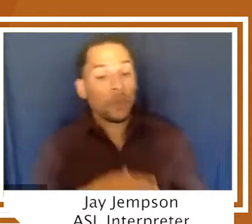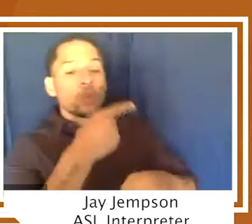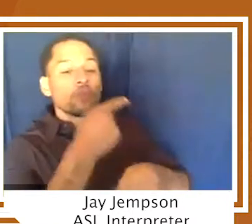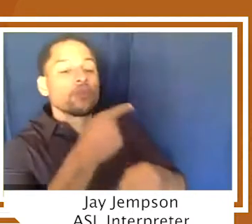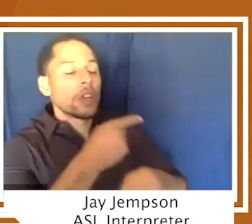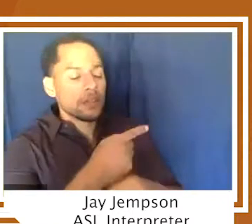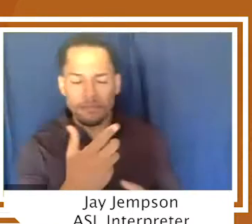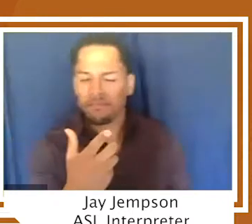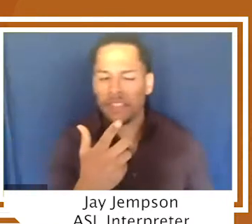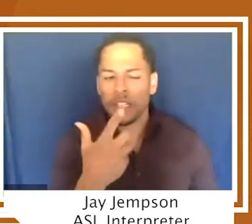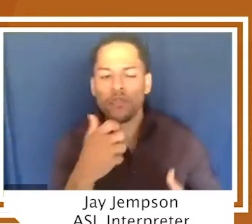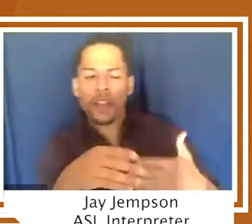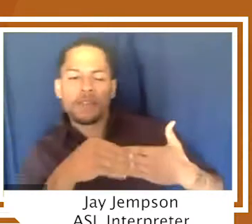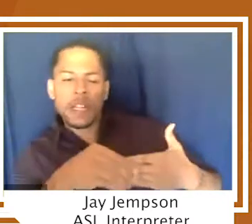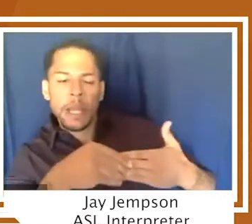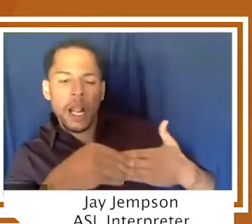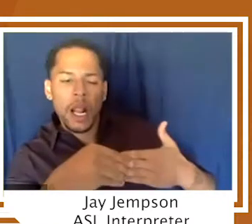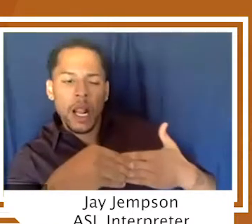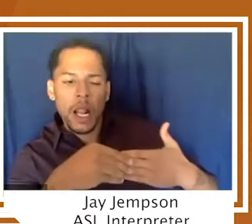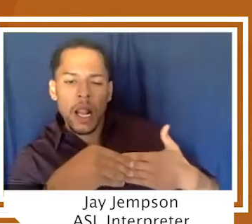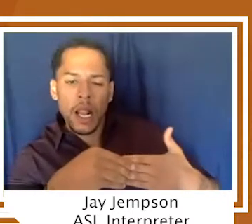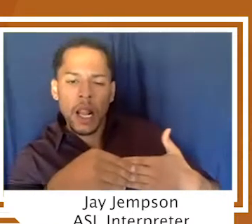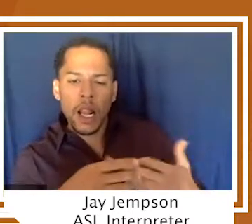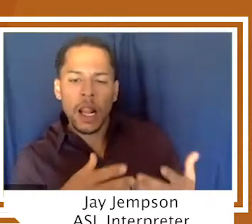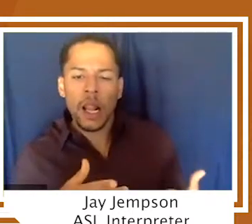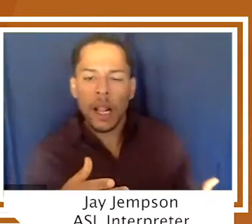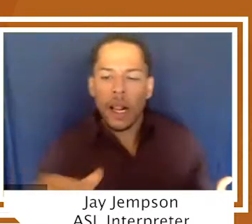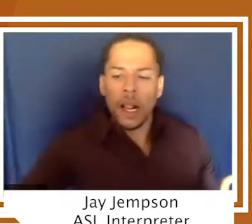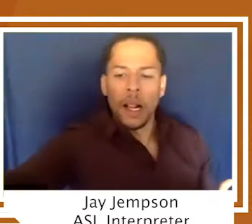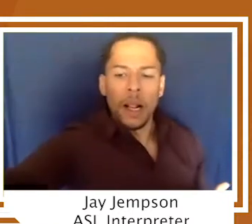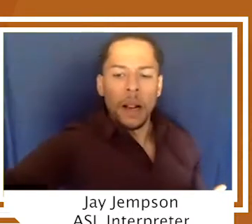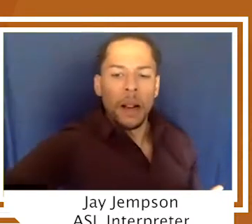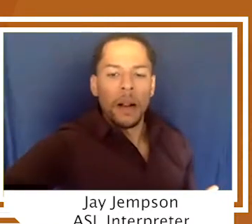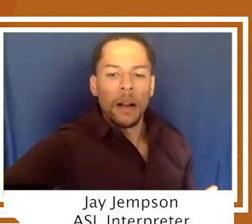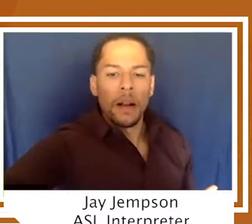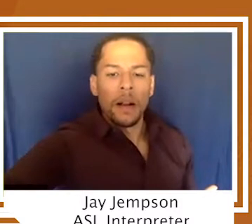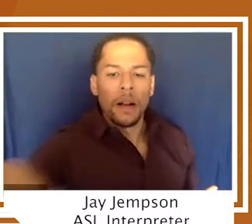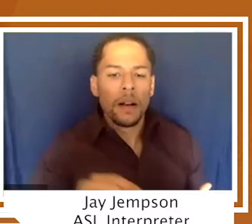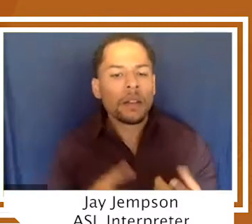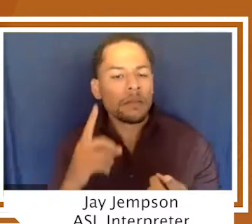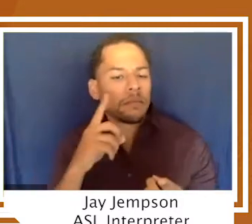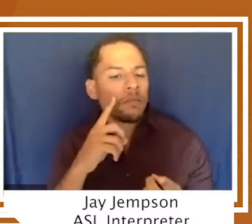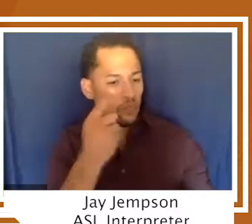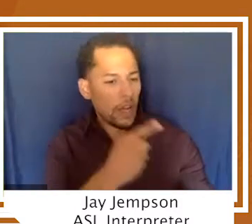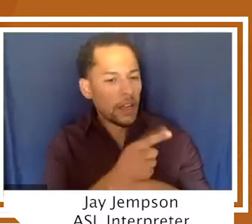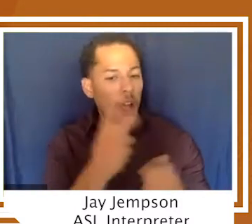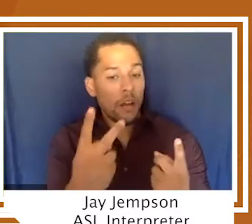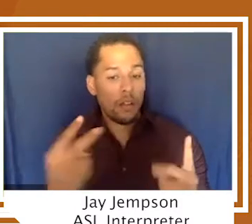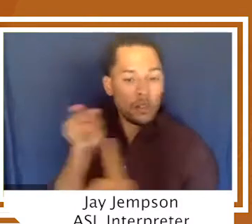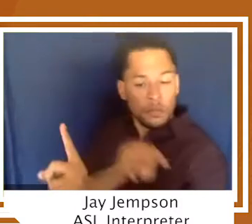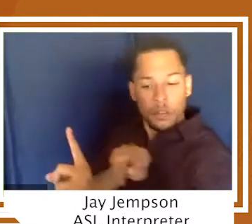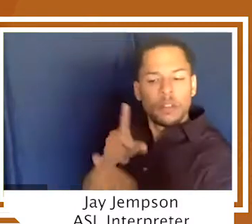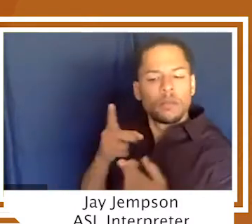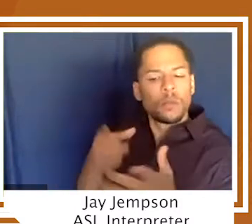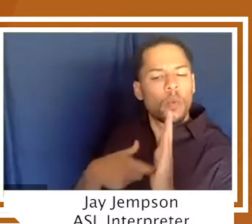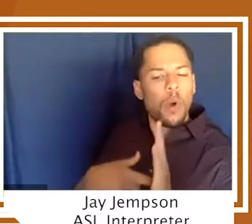everything is kind of, you know, it's a give and take, right? So even with that ask, there had to be a yes on the other side to really get us into this programming. And now